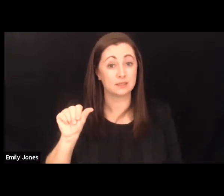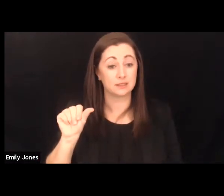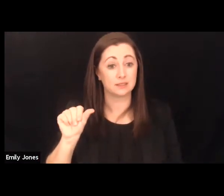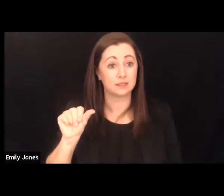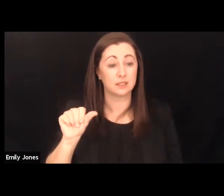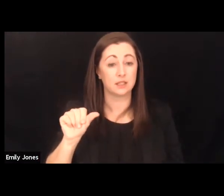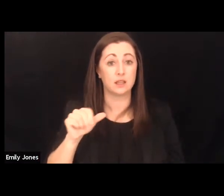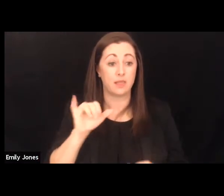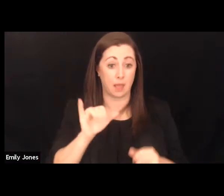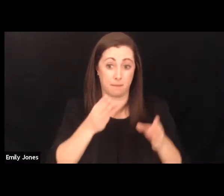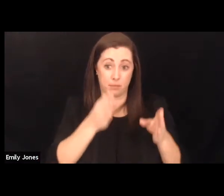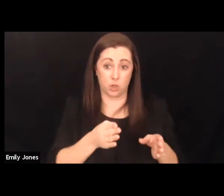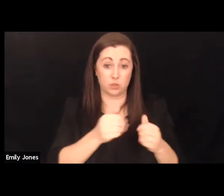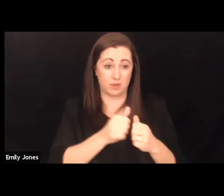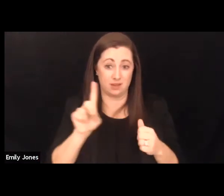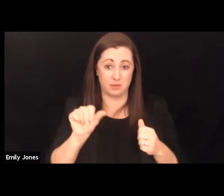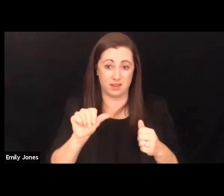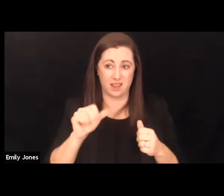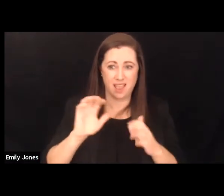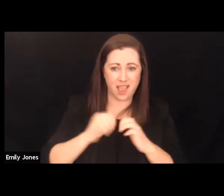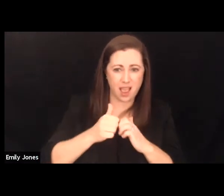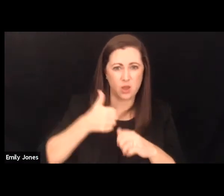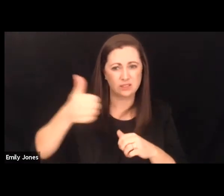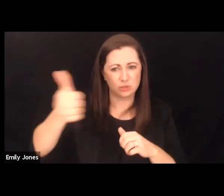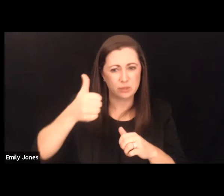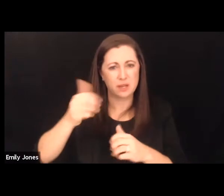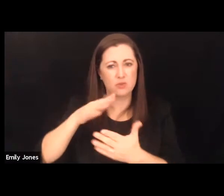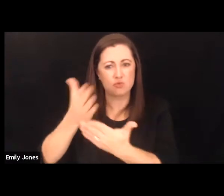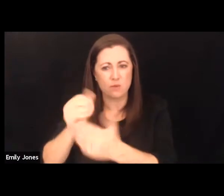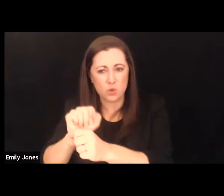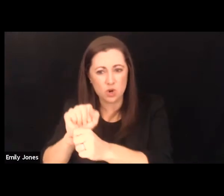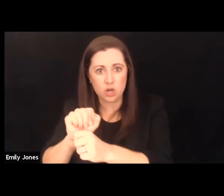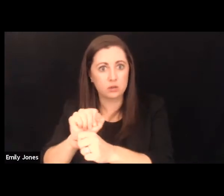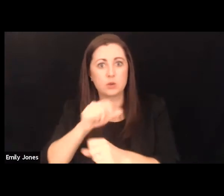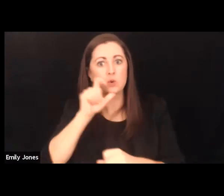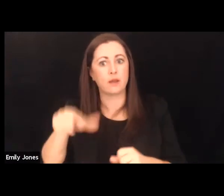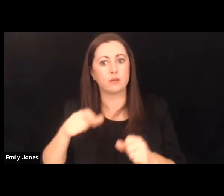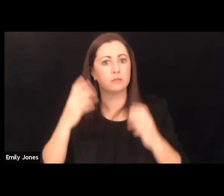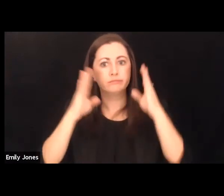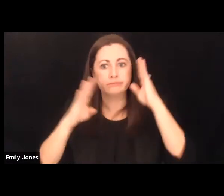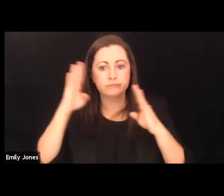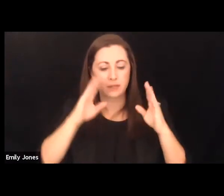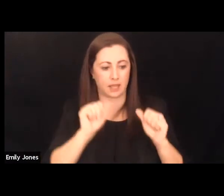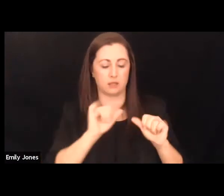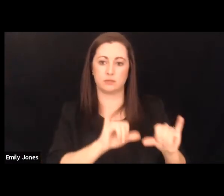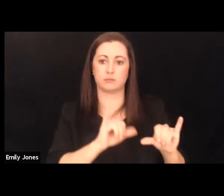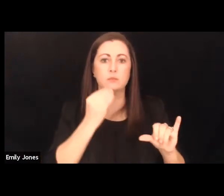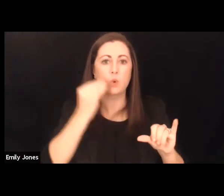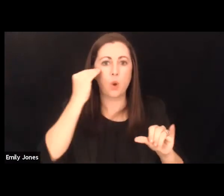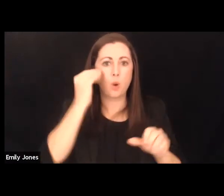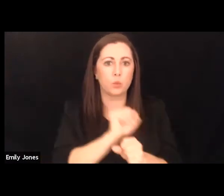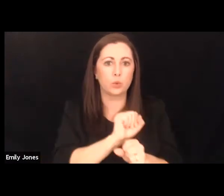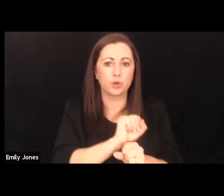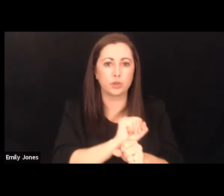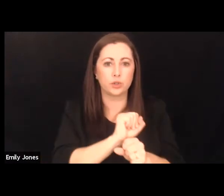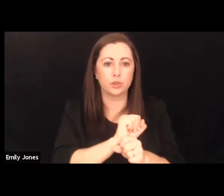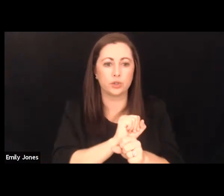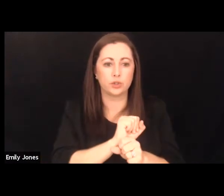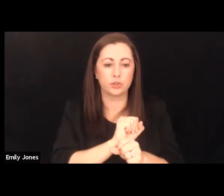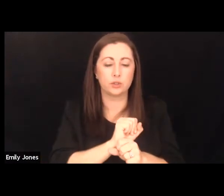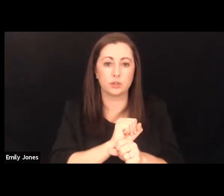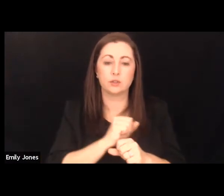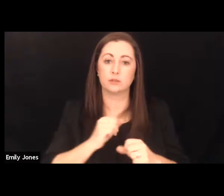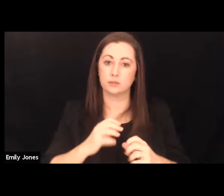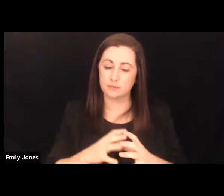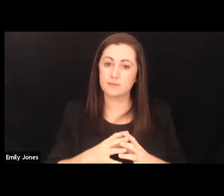about transportation, that type of thing, and they can work from home. But there are certain things we're going